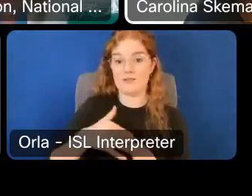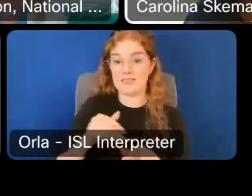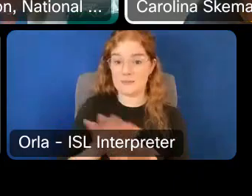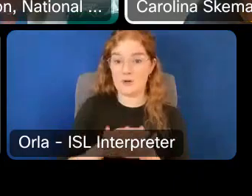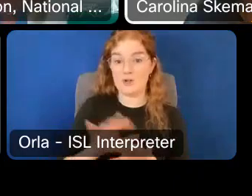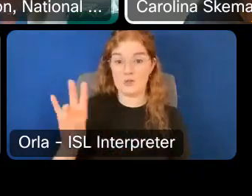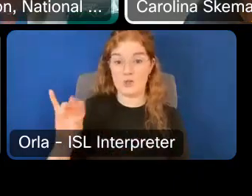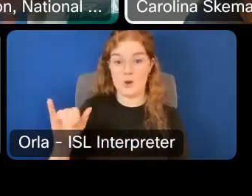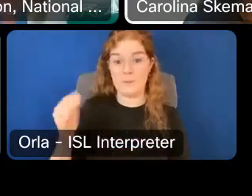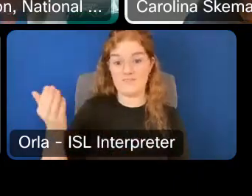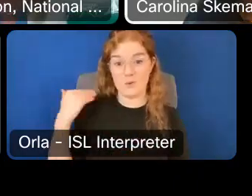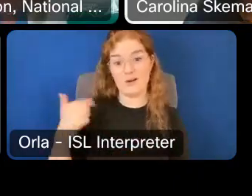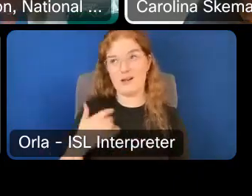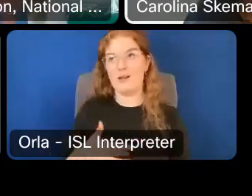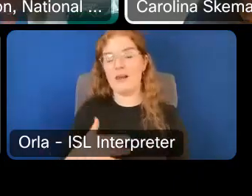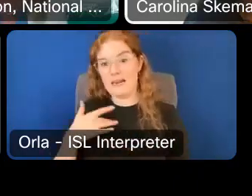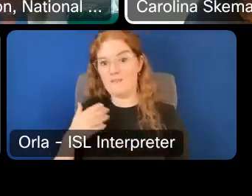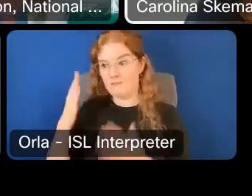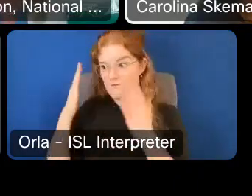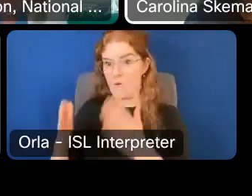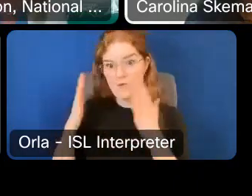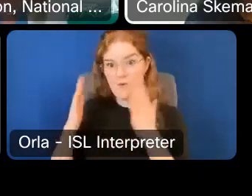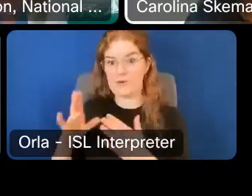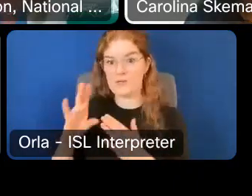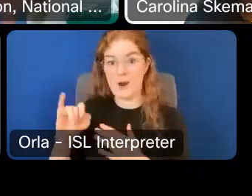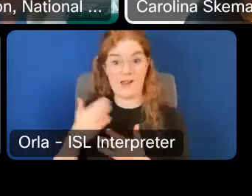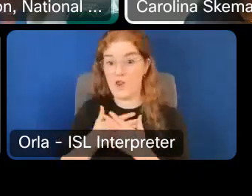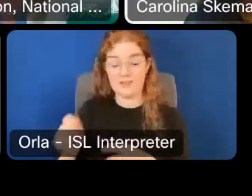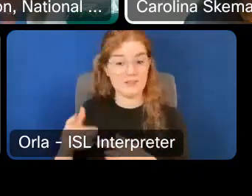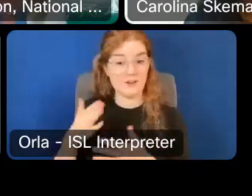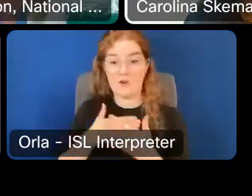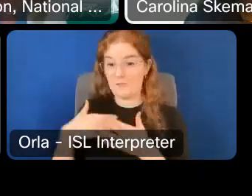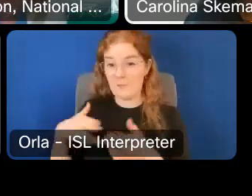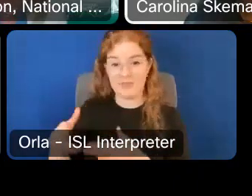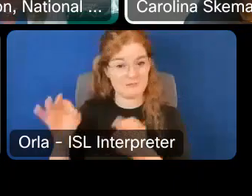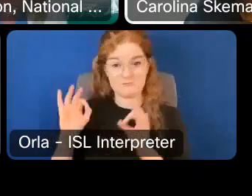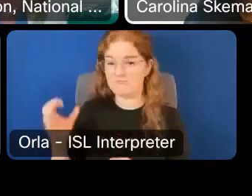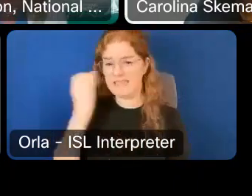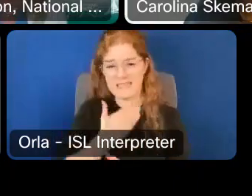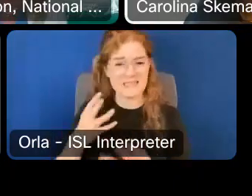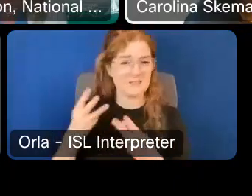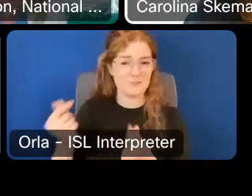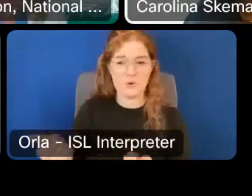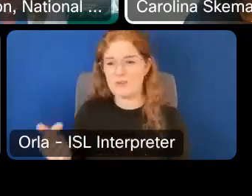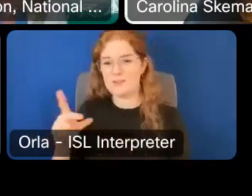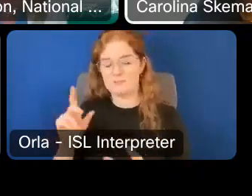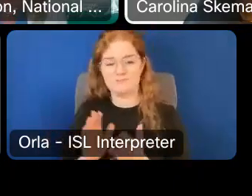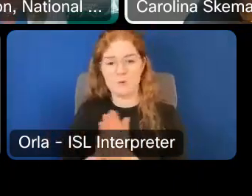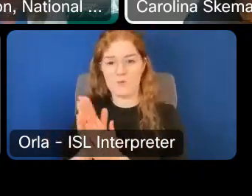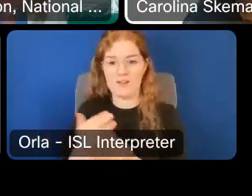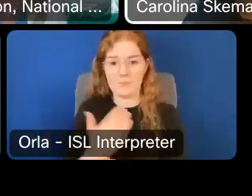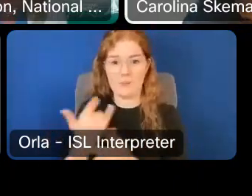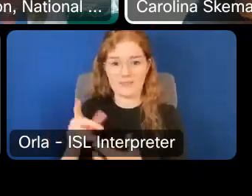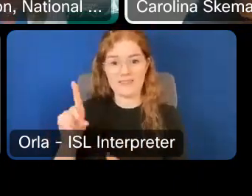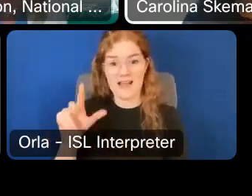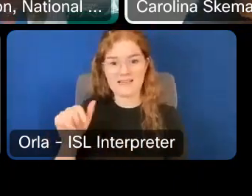was kind of living and dying by it, and I really love it. I love the methodology and how clean it is, and, you know, data driven.